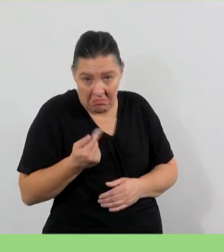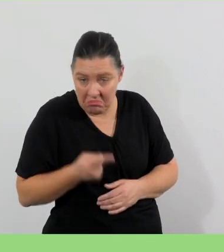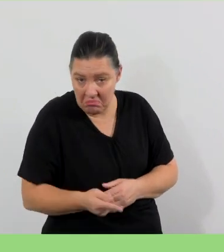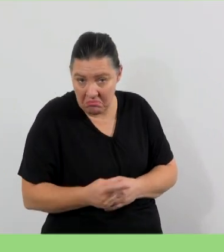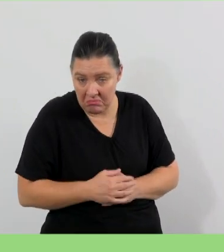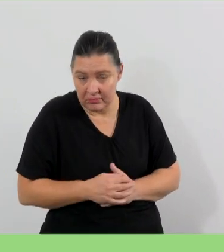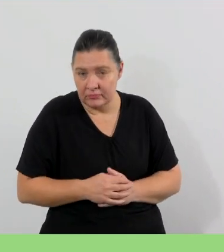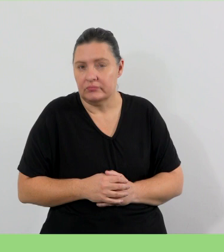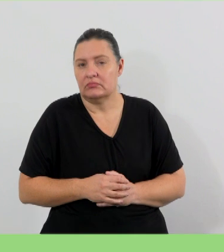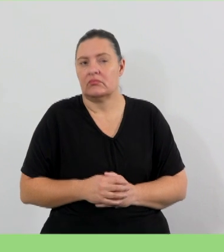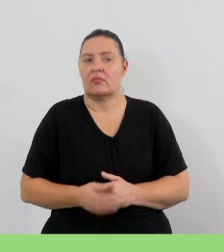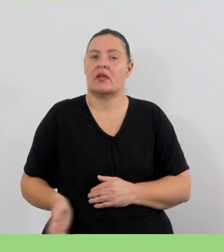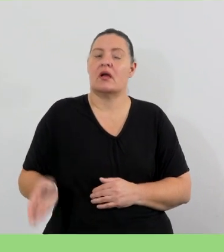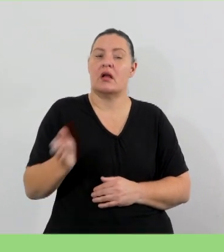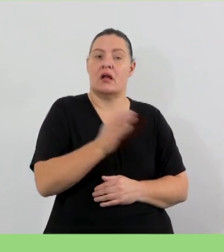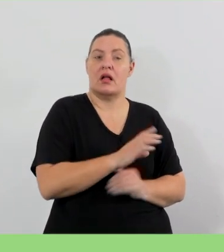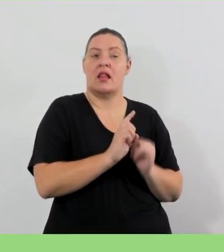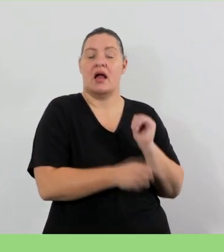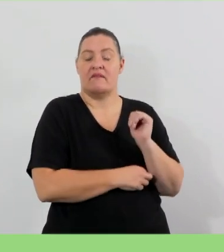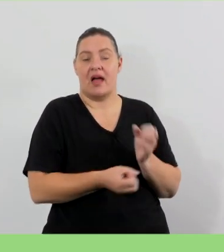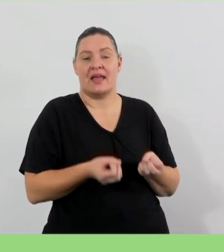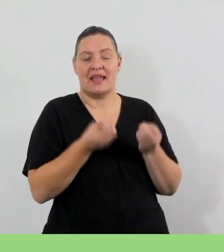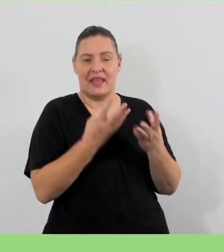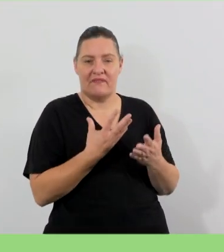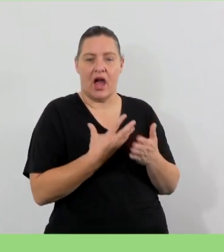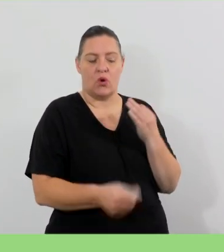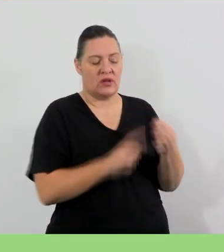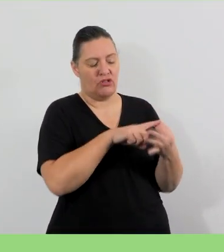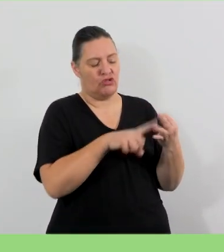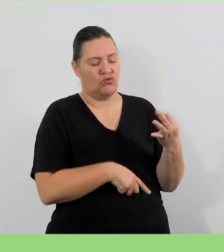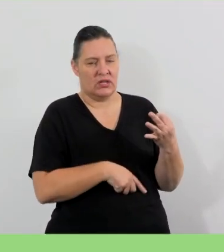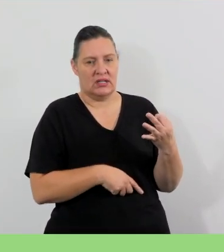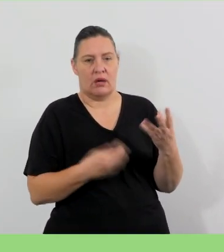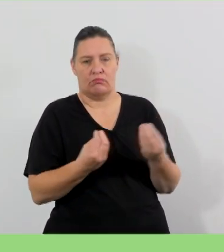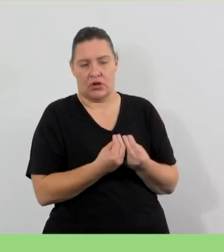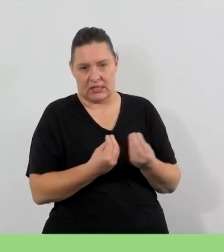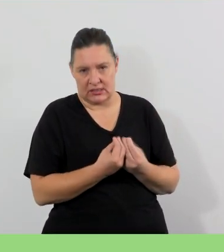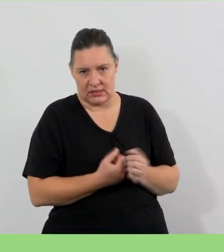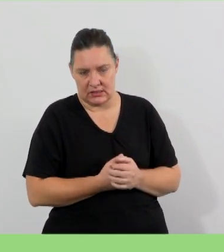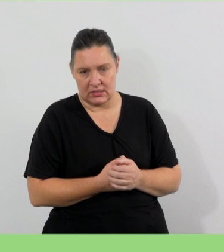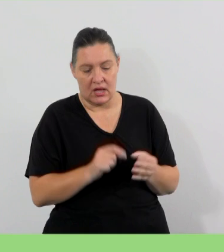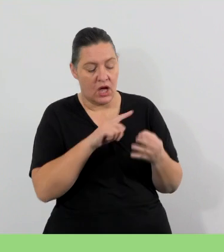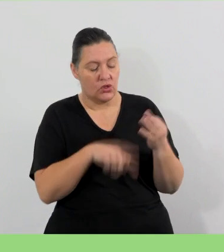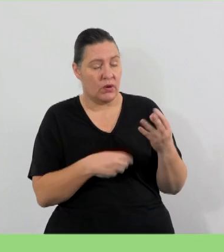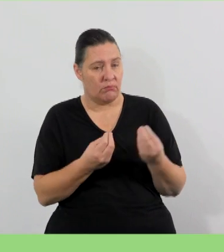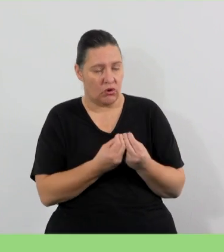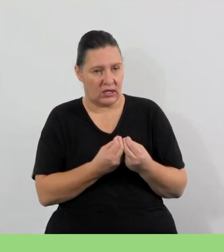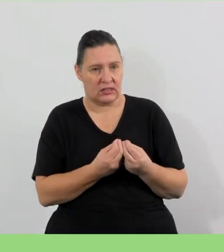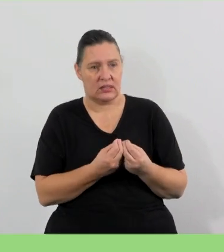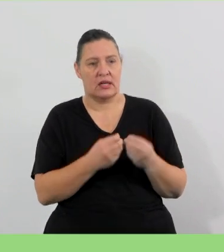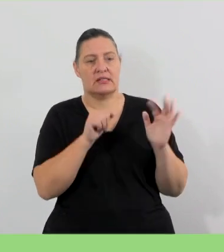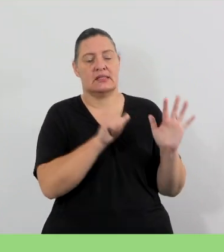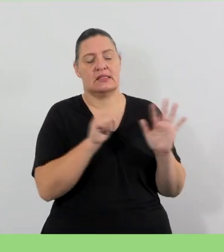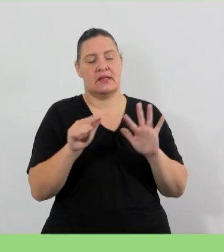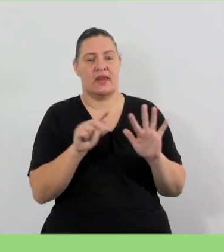5 again. And then the last one says giving out 3 products. And these products are